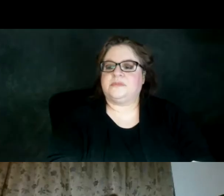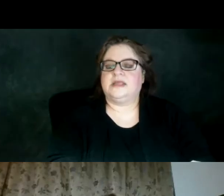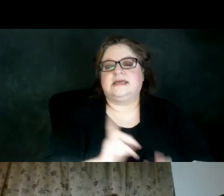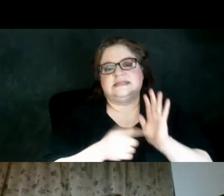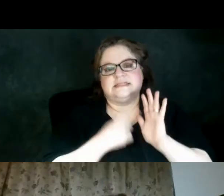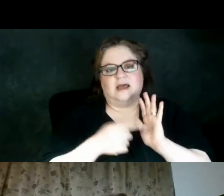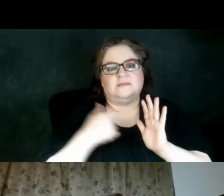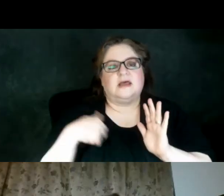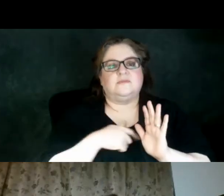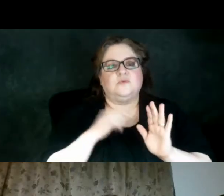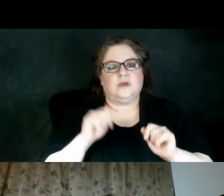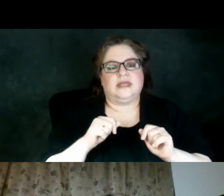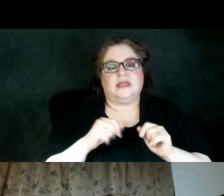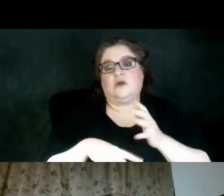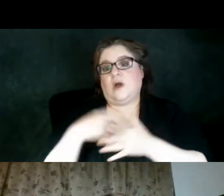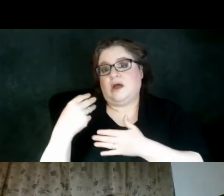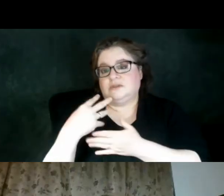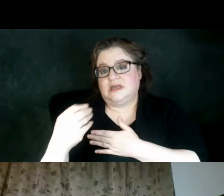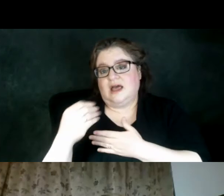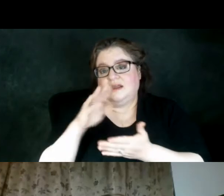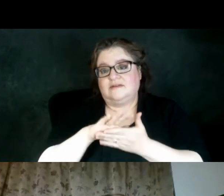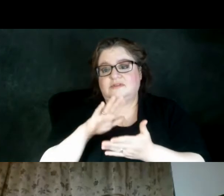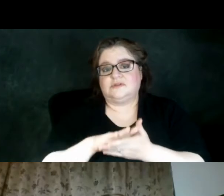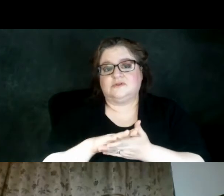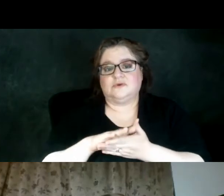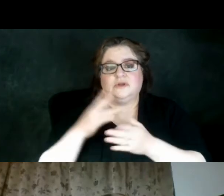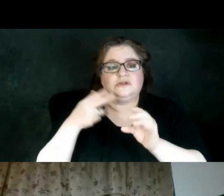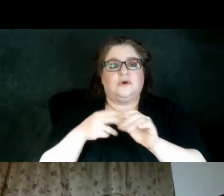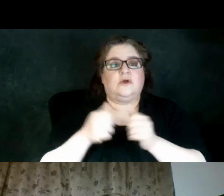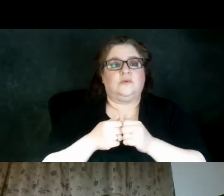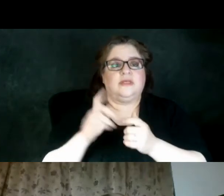sometimes we can go outside the school, join with others,